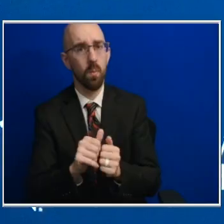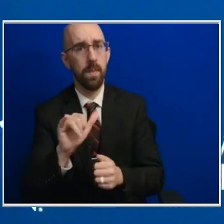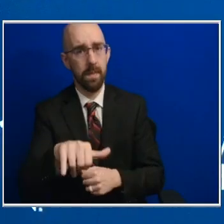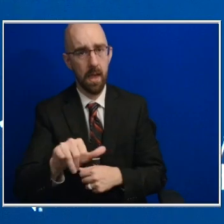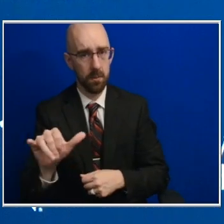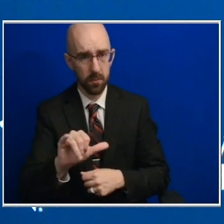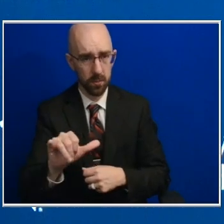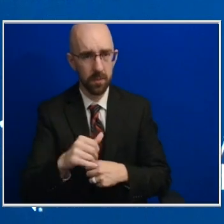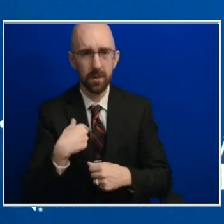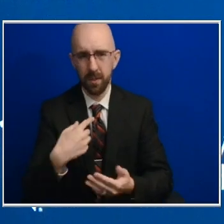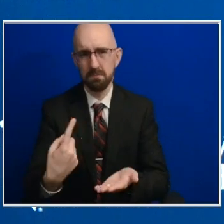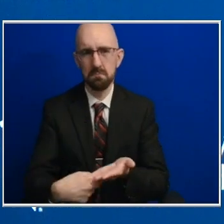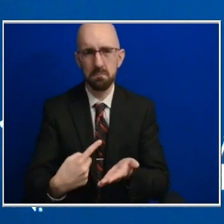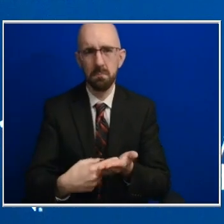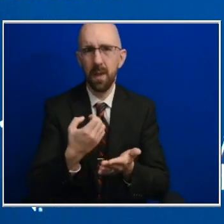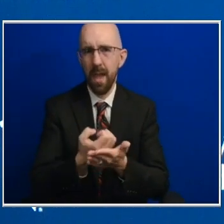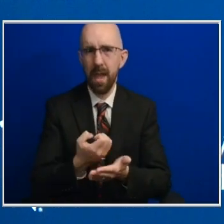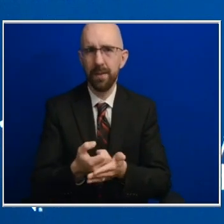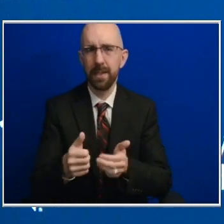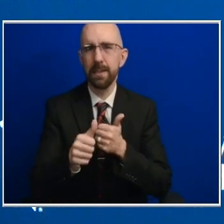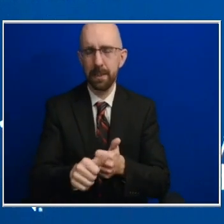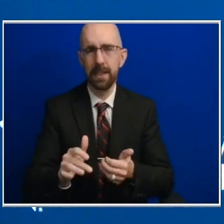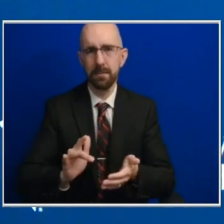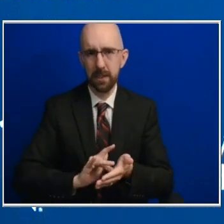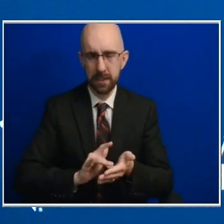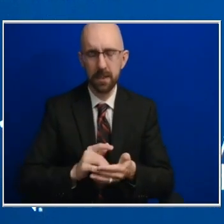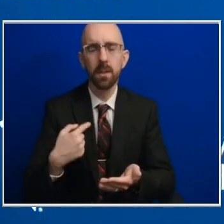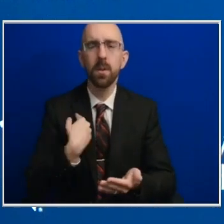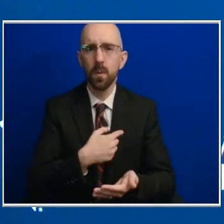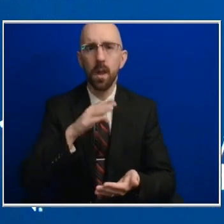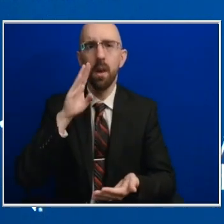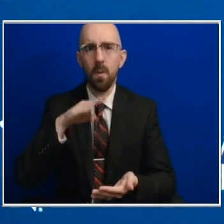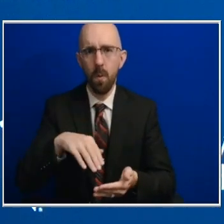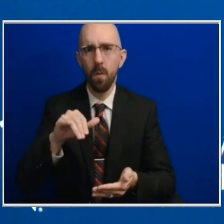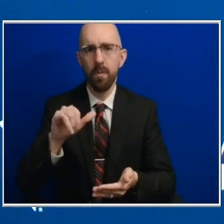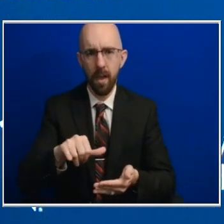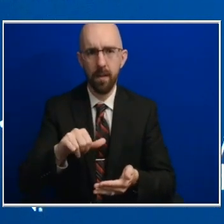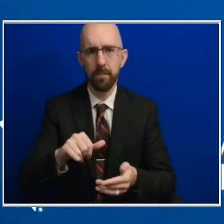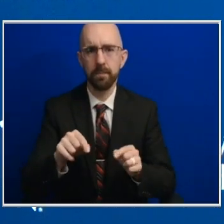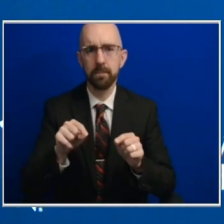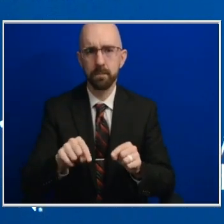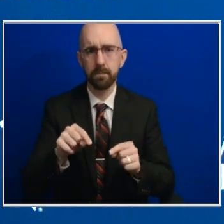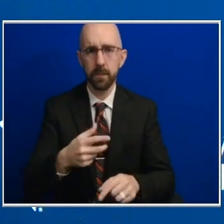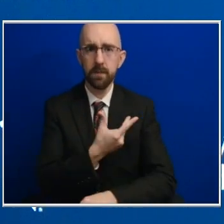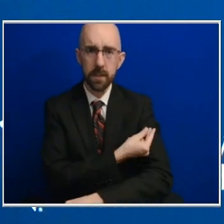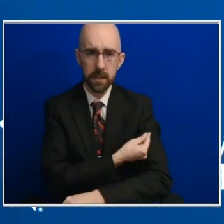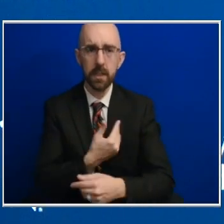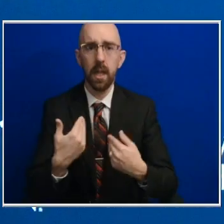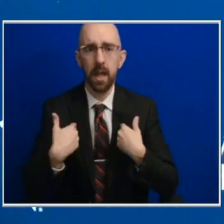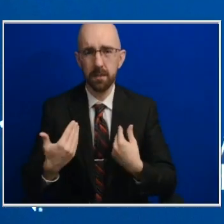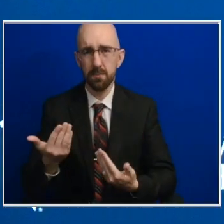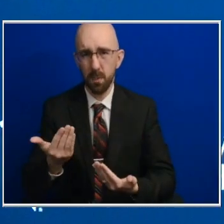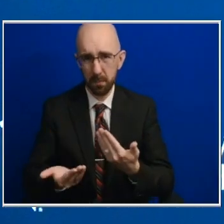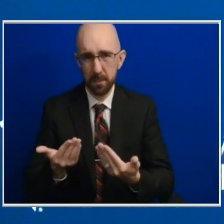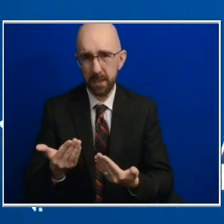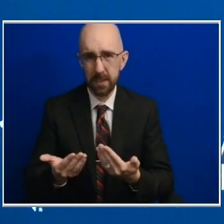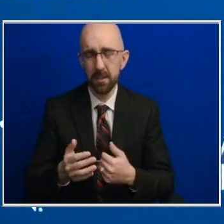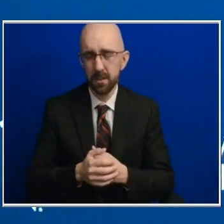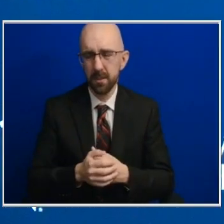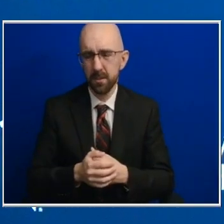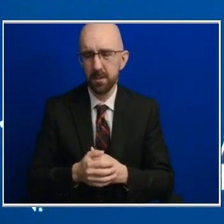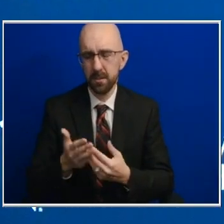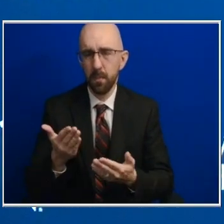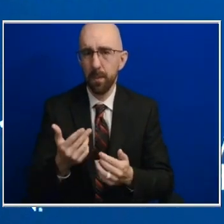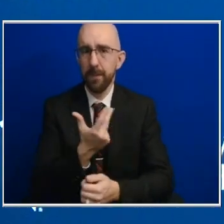talked about evidence-based medicine, we know that this vaccine has is probably the vaccine that has